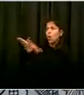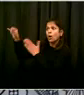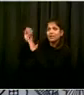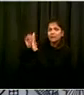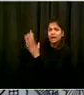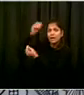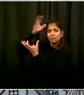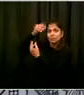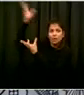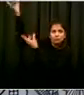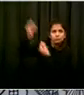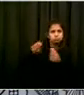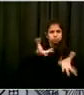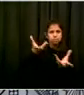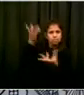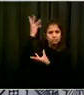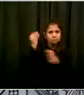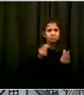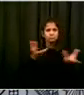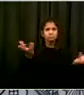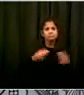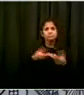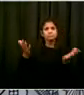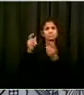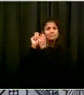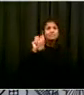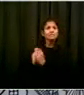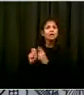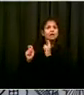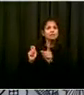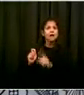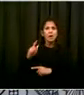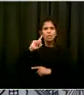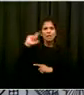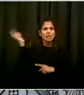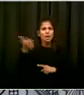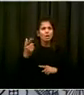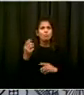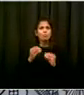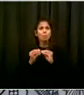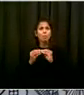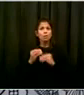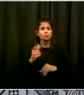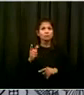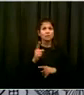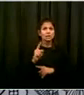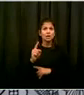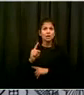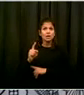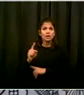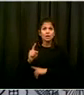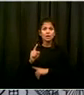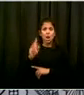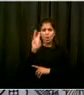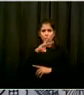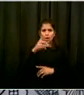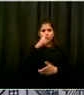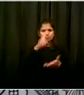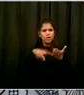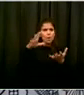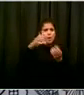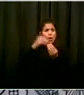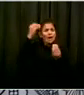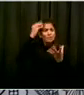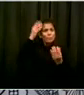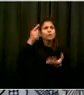in their address exactly what zone they're in. We'll announce when that is up. We're going to be doing an outreach effort, education effort.